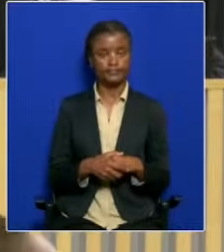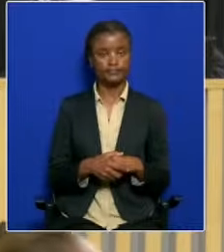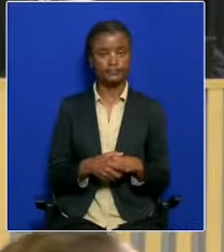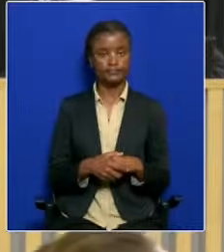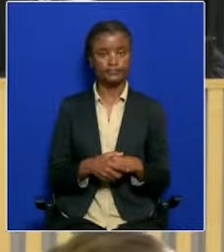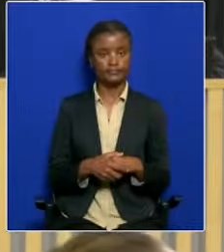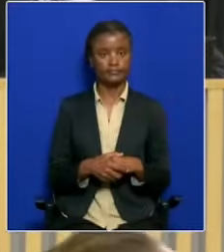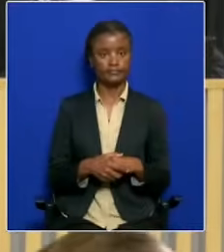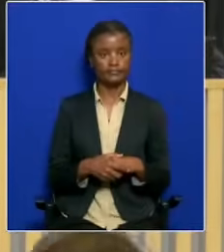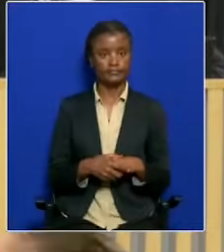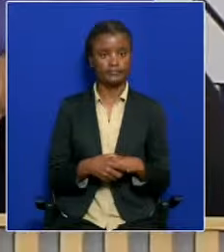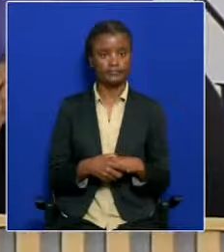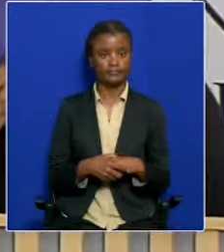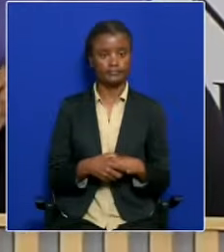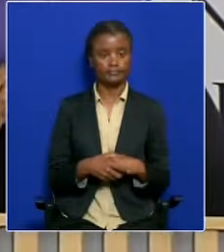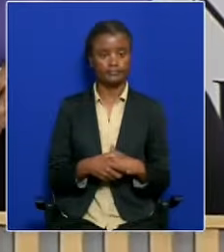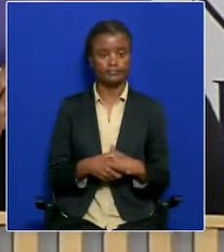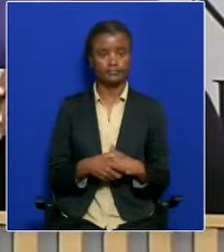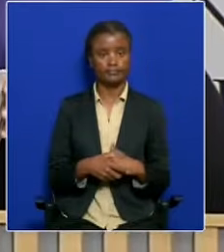Statement.